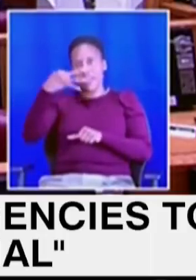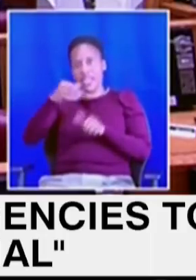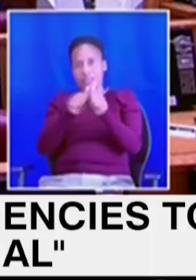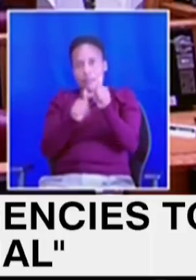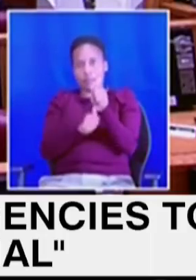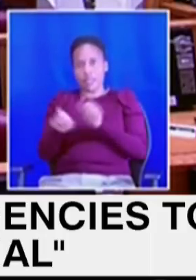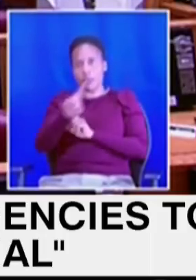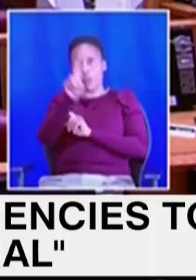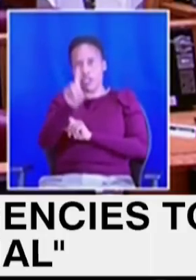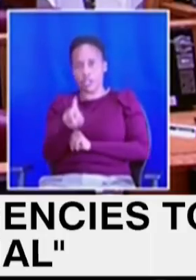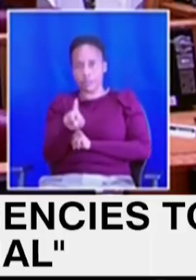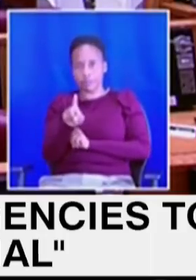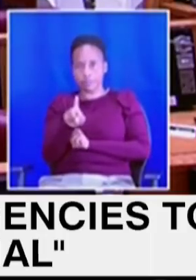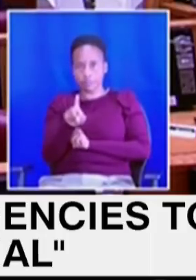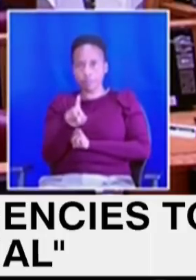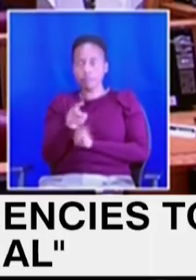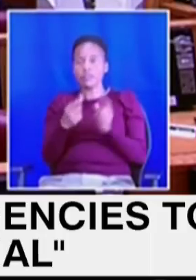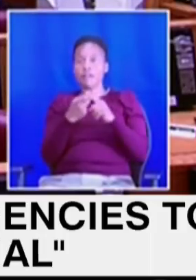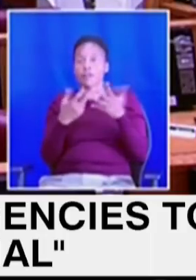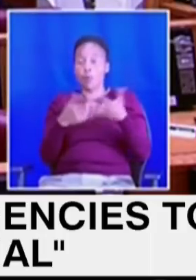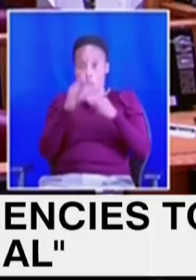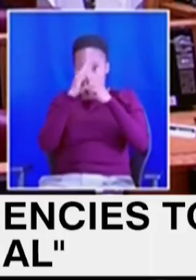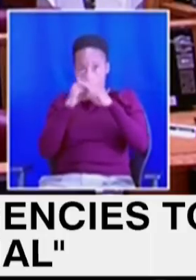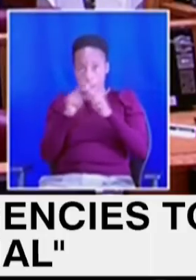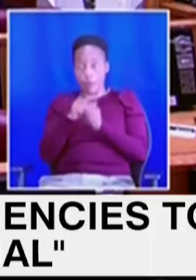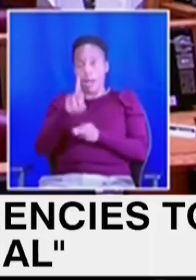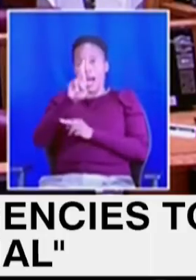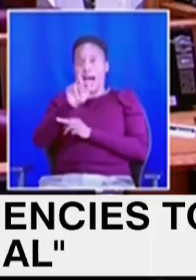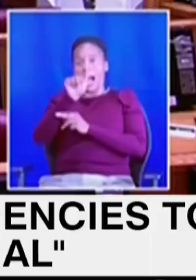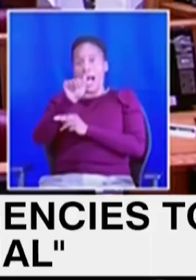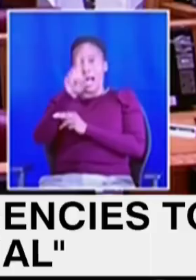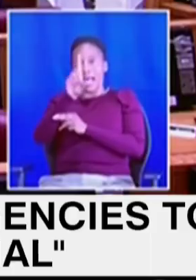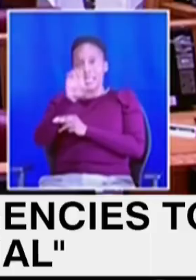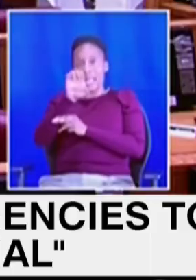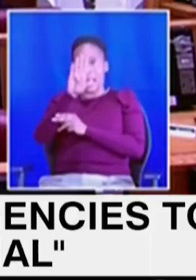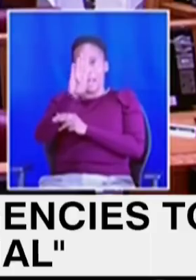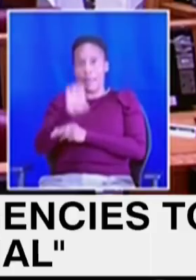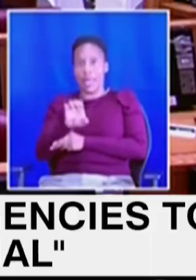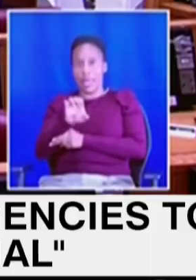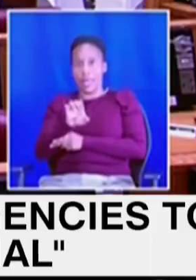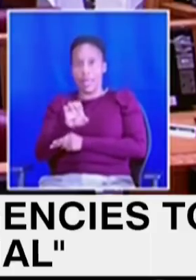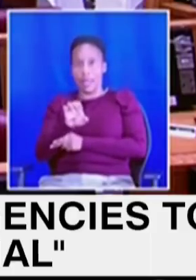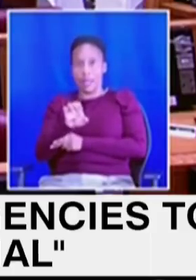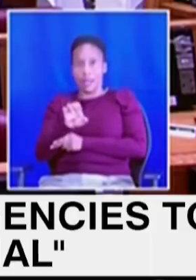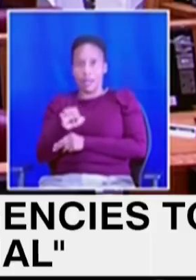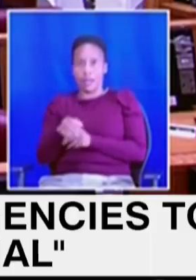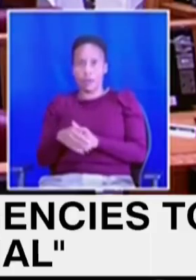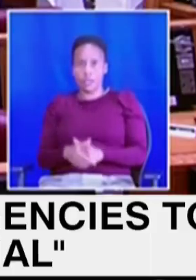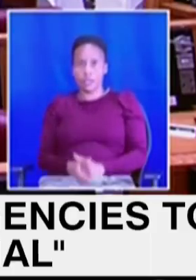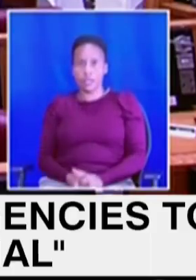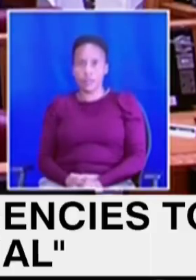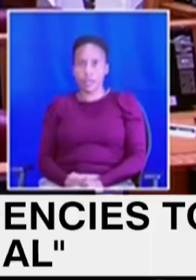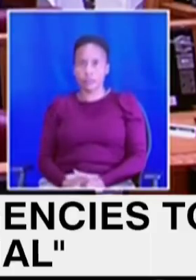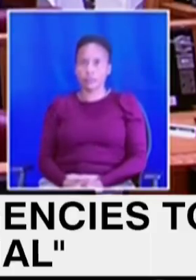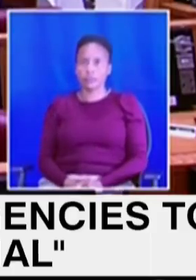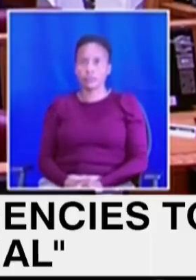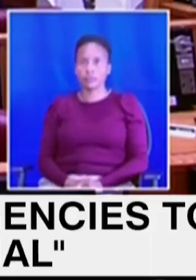question from Honorable Hadebe. Thank you, Honorable Chairperson.